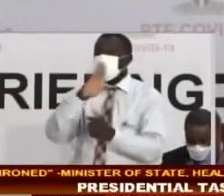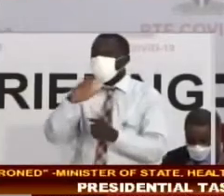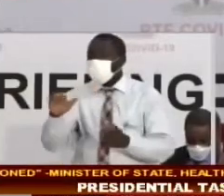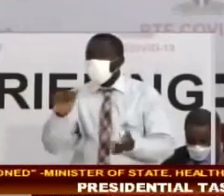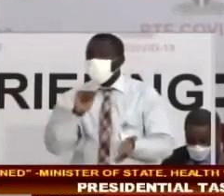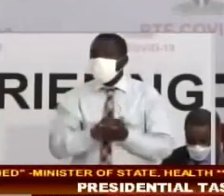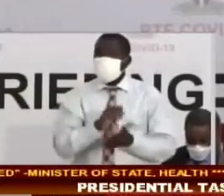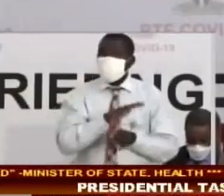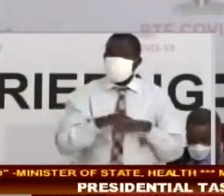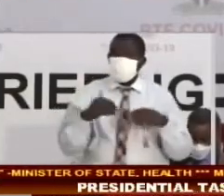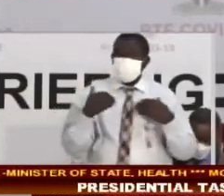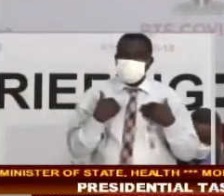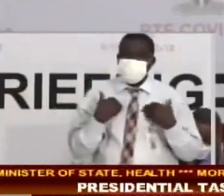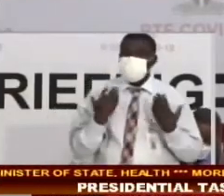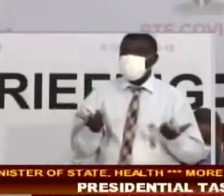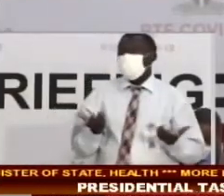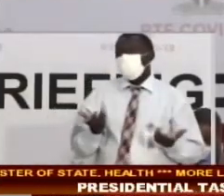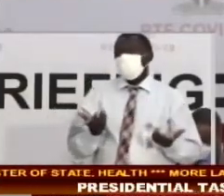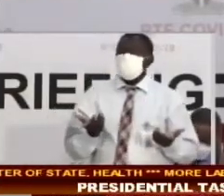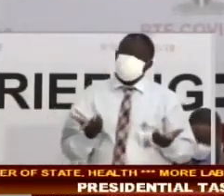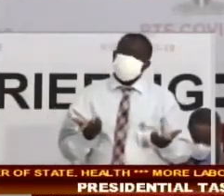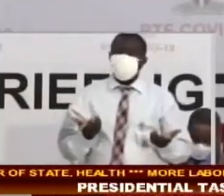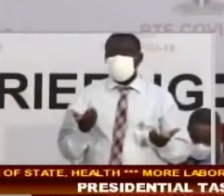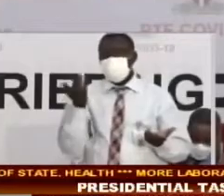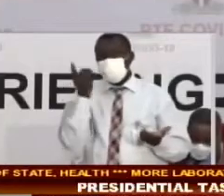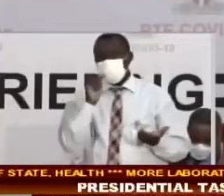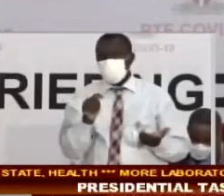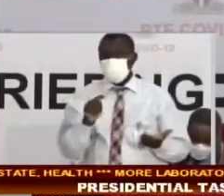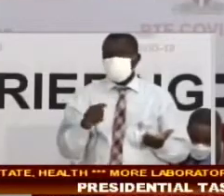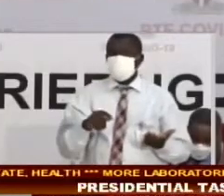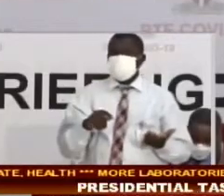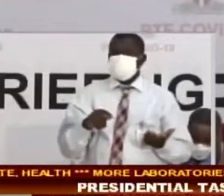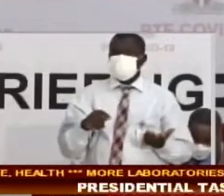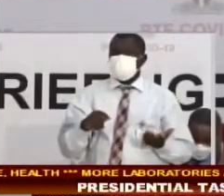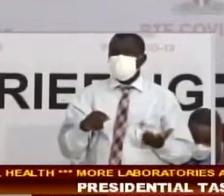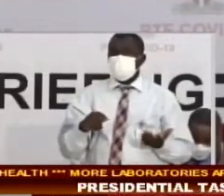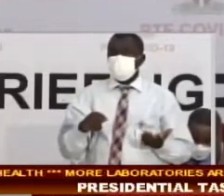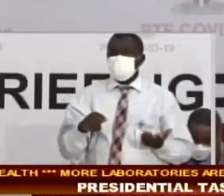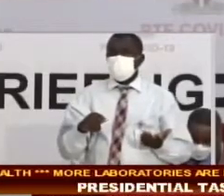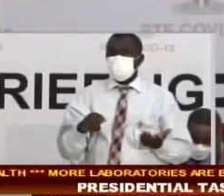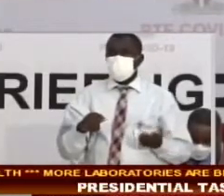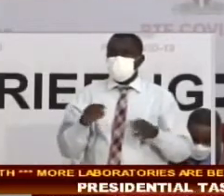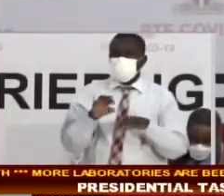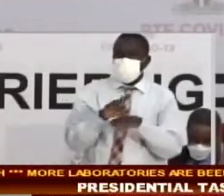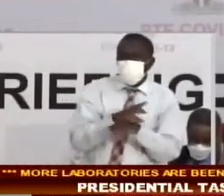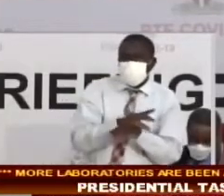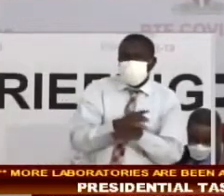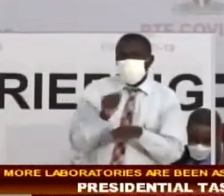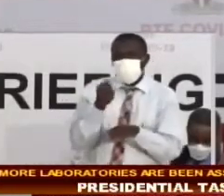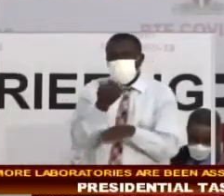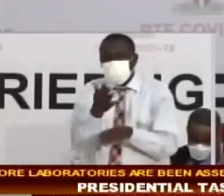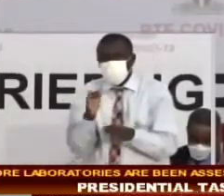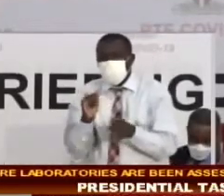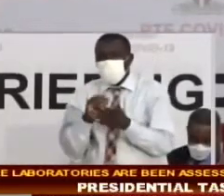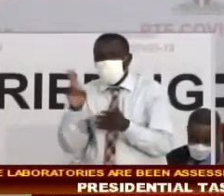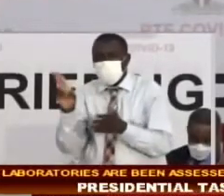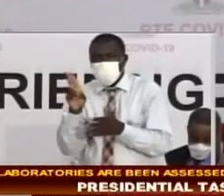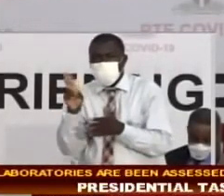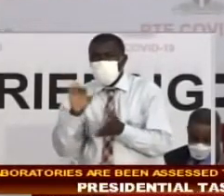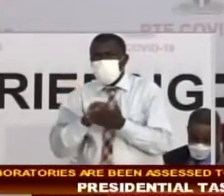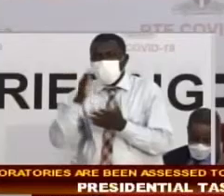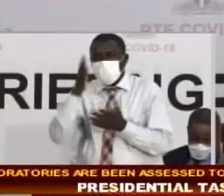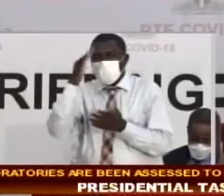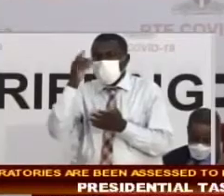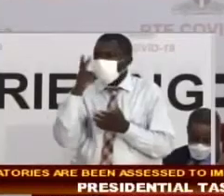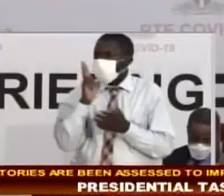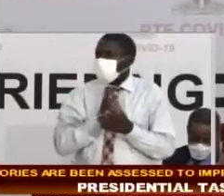and who are the fringes of our communities. And because they do not have that, that is why you see us pressing on with the